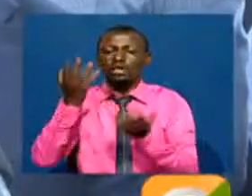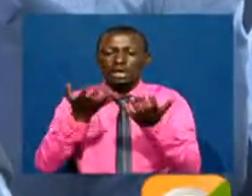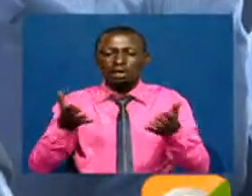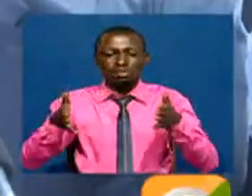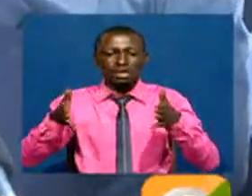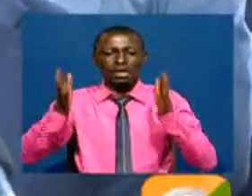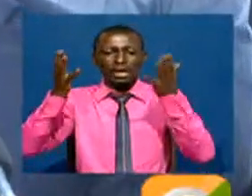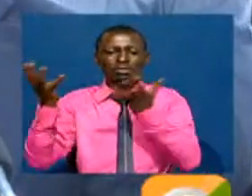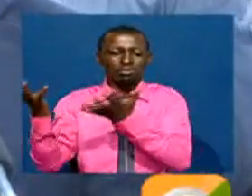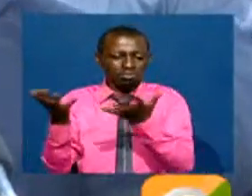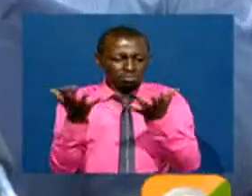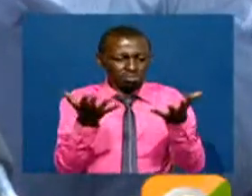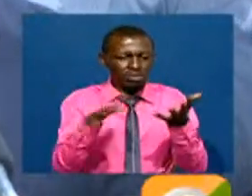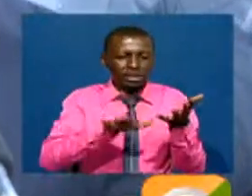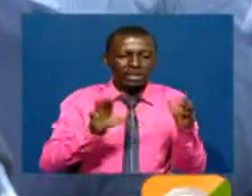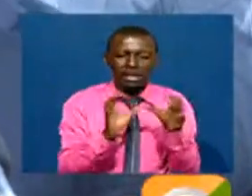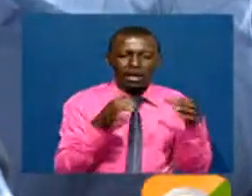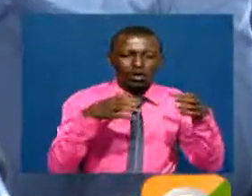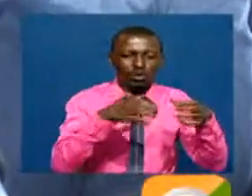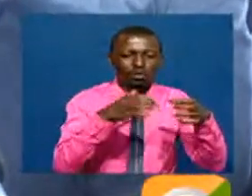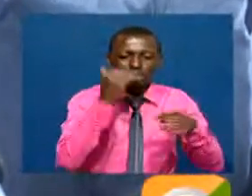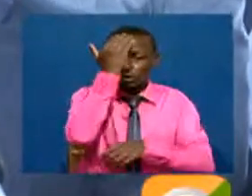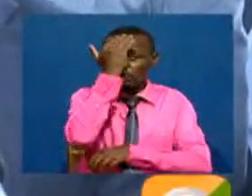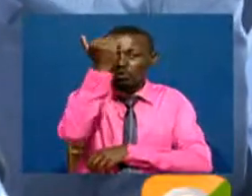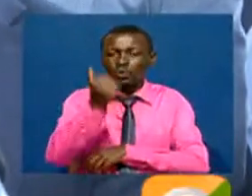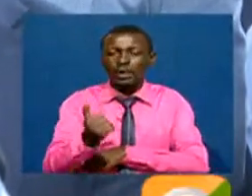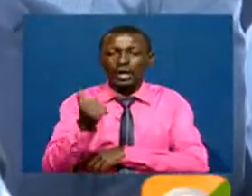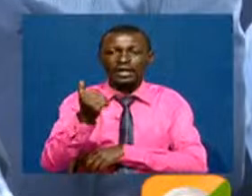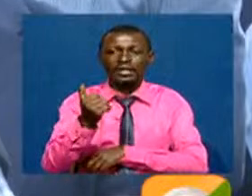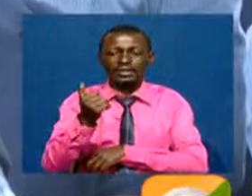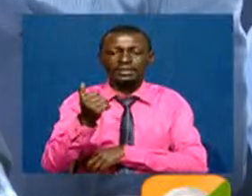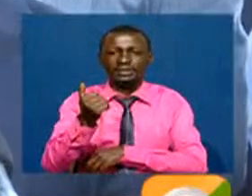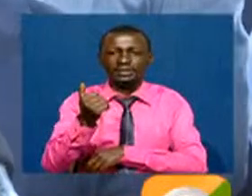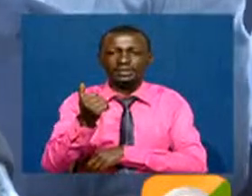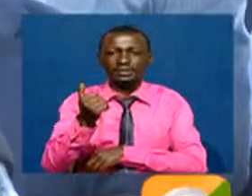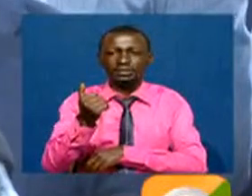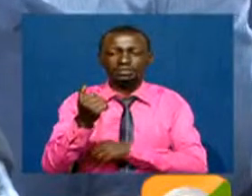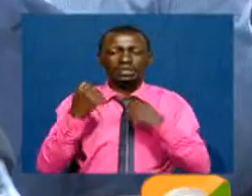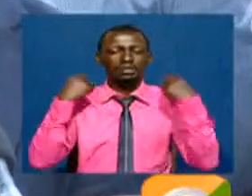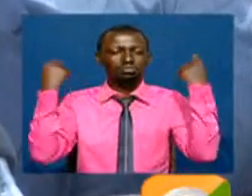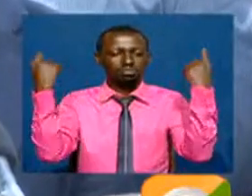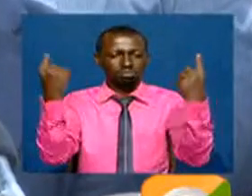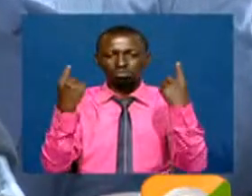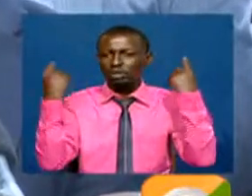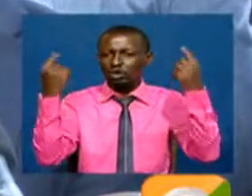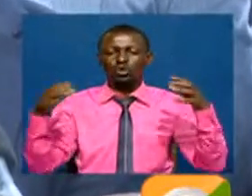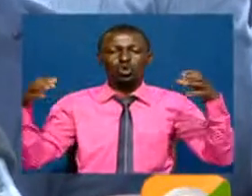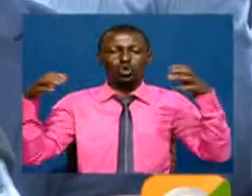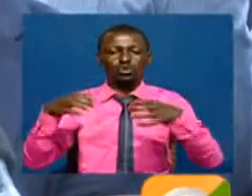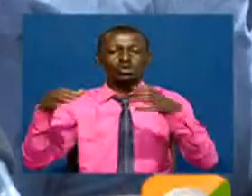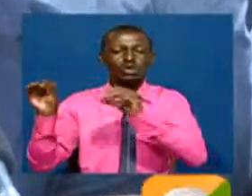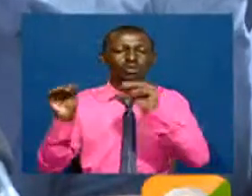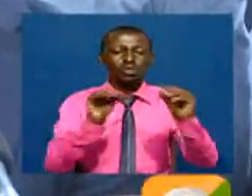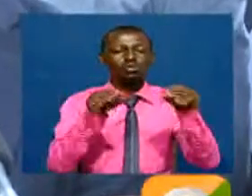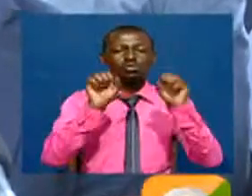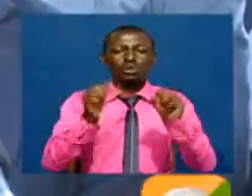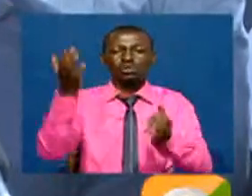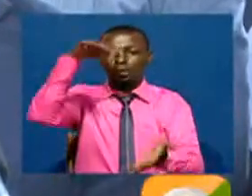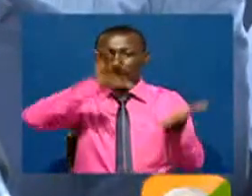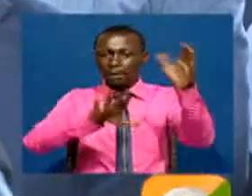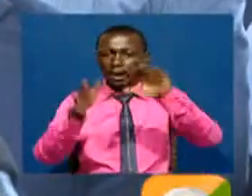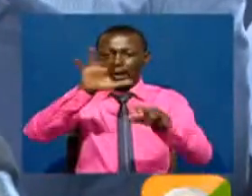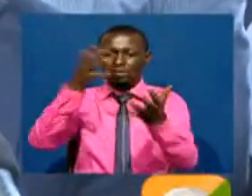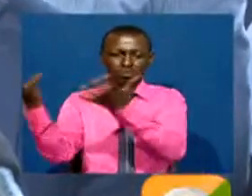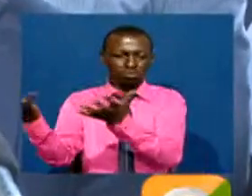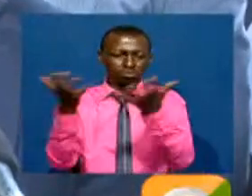are because of that kind of nomadism, that movement of the pastoral community. This is something that you can be packaged and it is